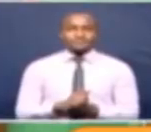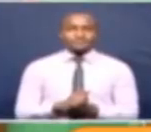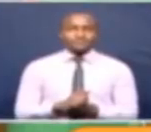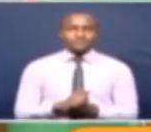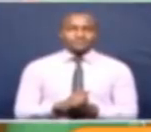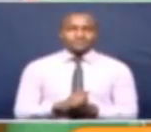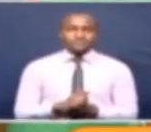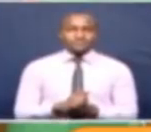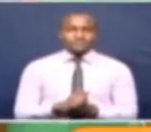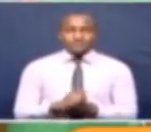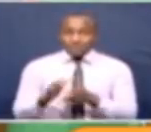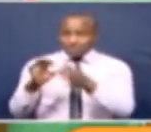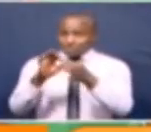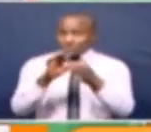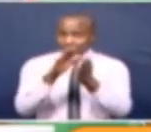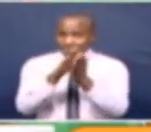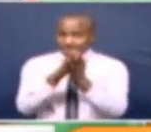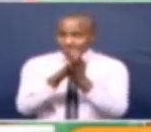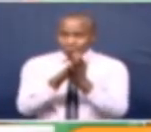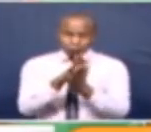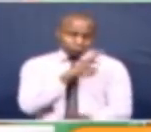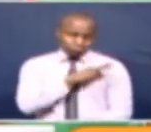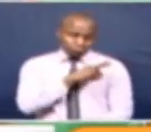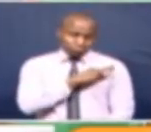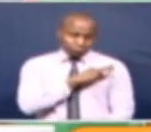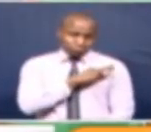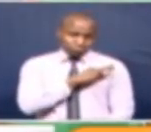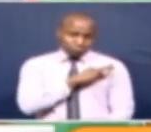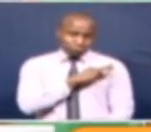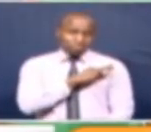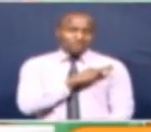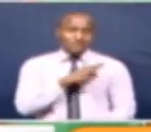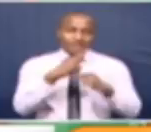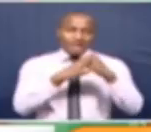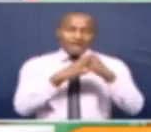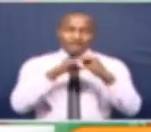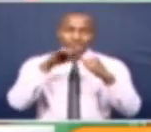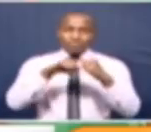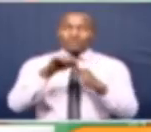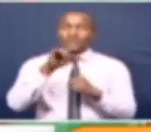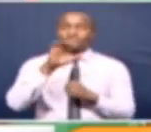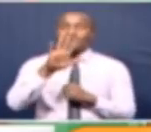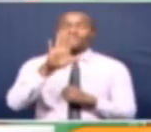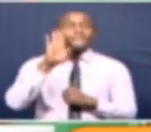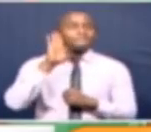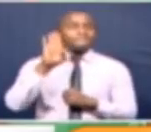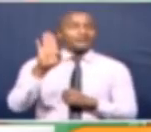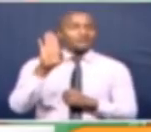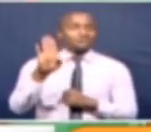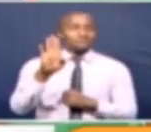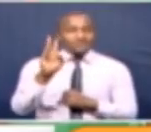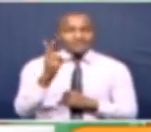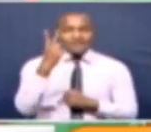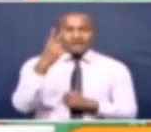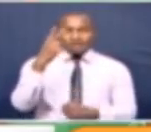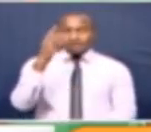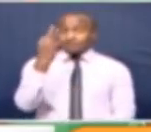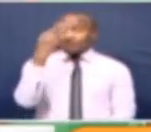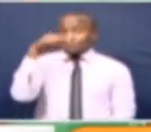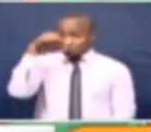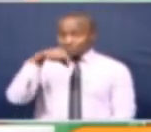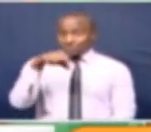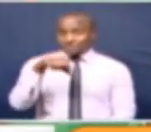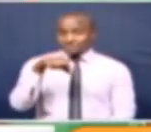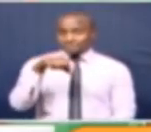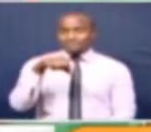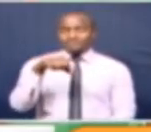The Co-Operative Bank has announced a profit after tax of 9.5 billion shillings for the third quarter period ending the 30th